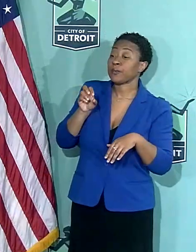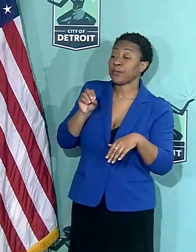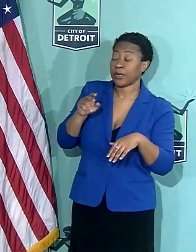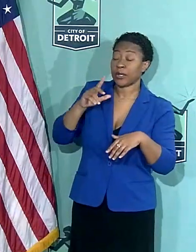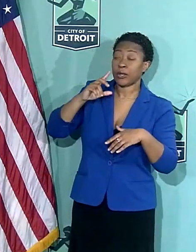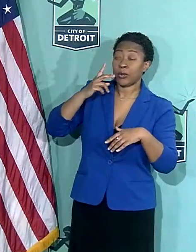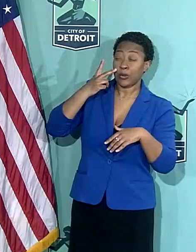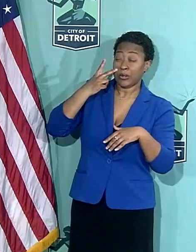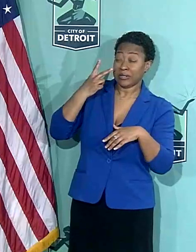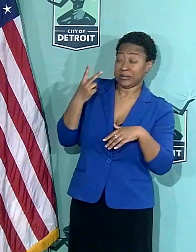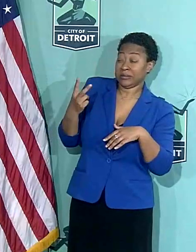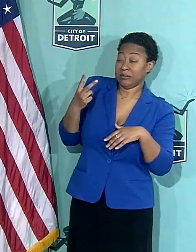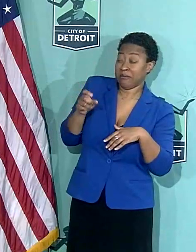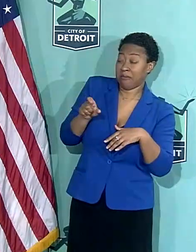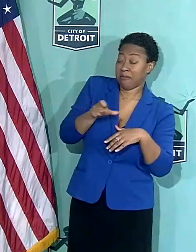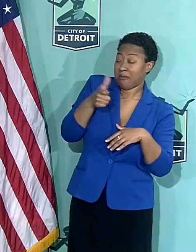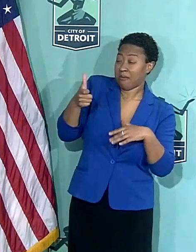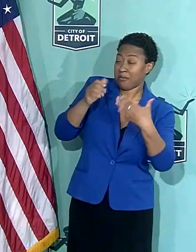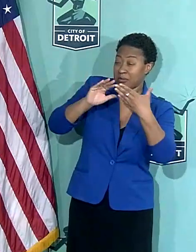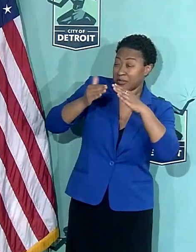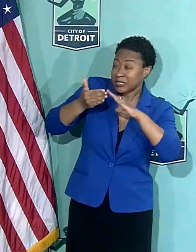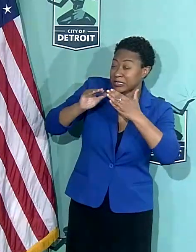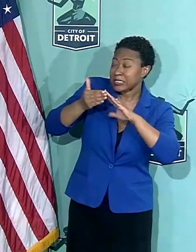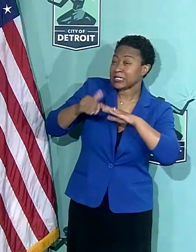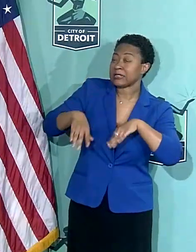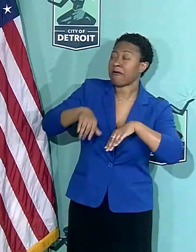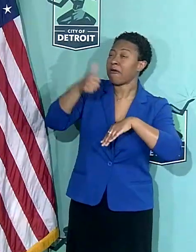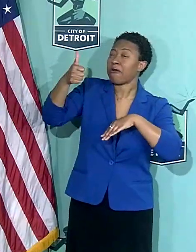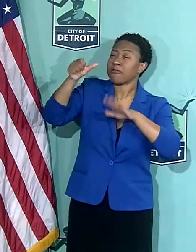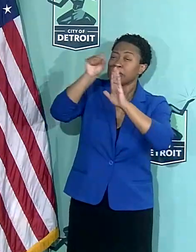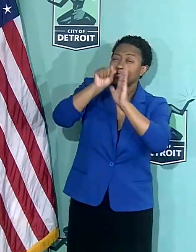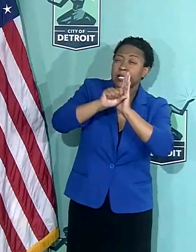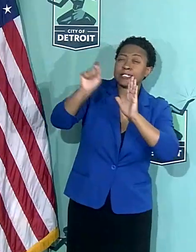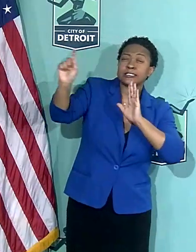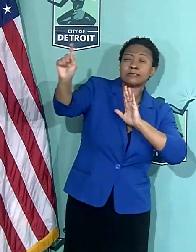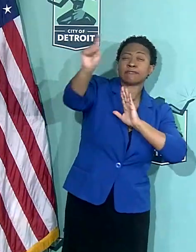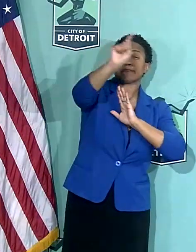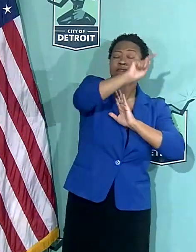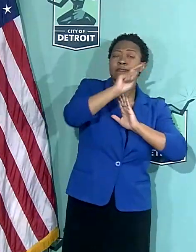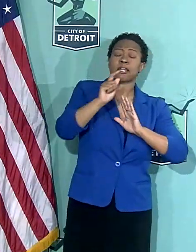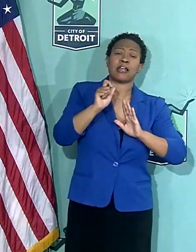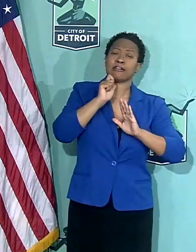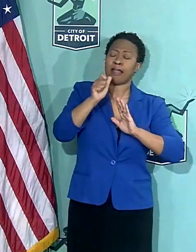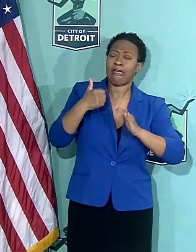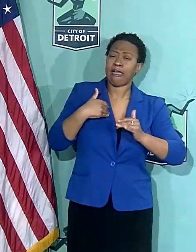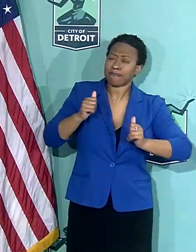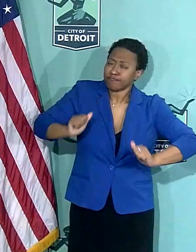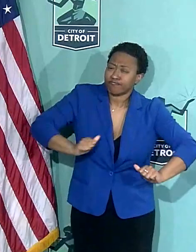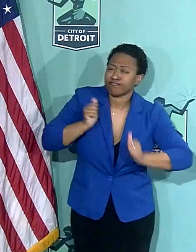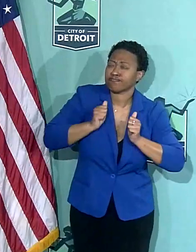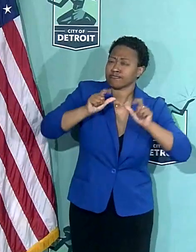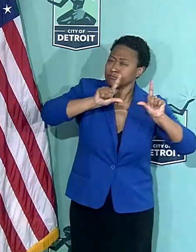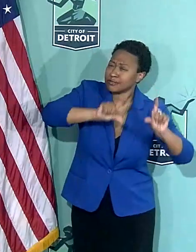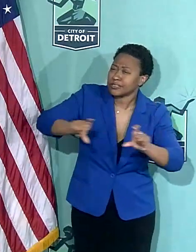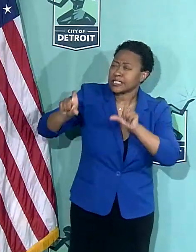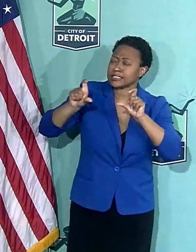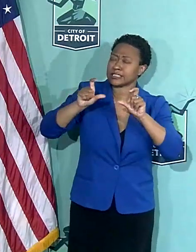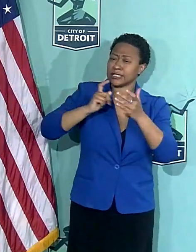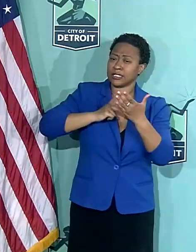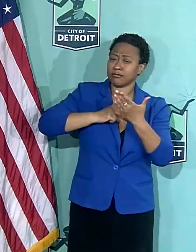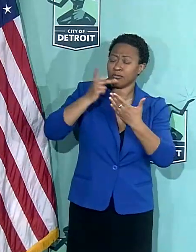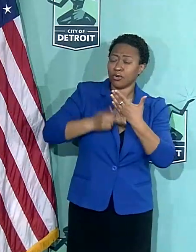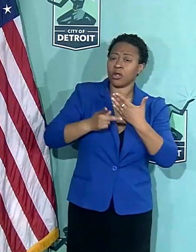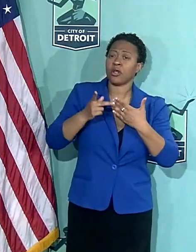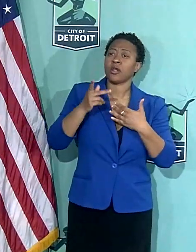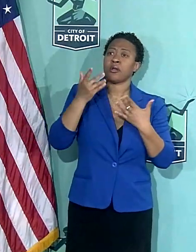in other cities and other states who may not have had as rigorous a testing program, people are starting to